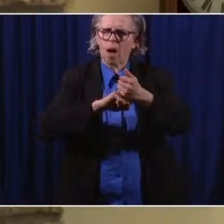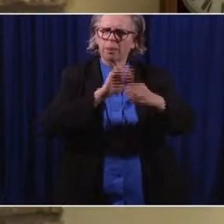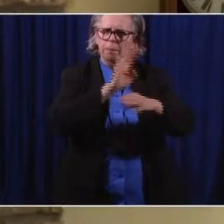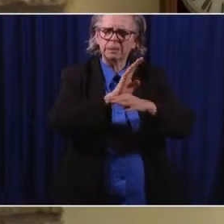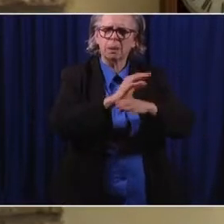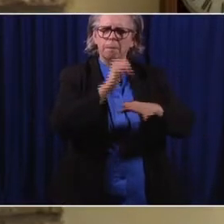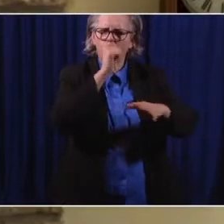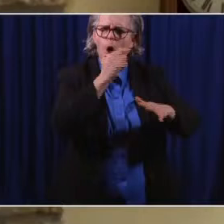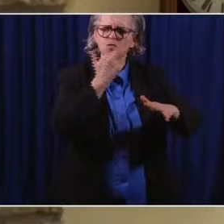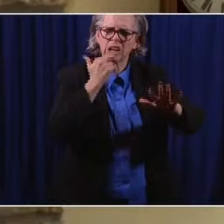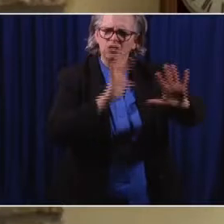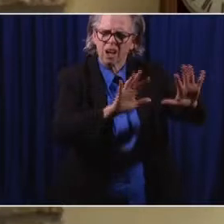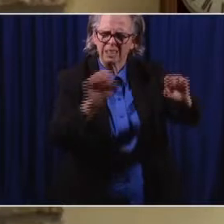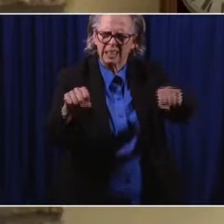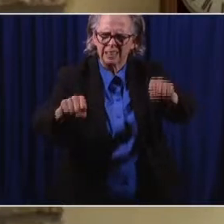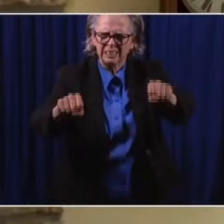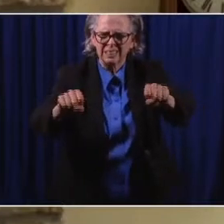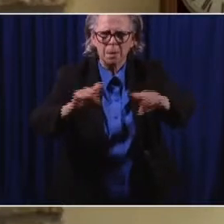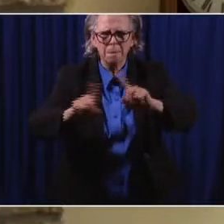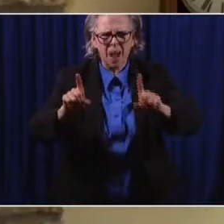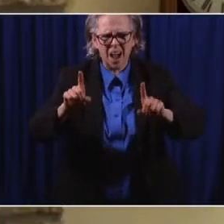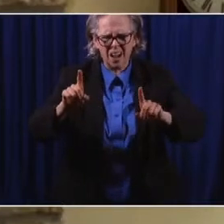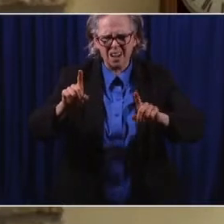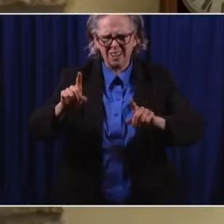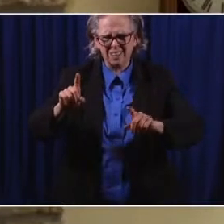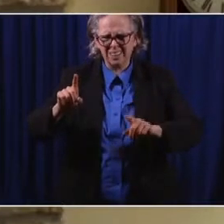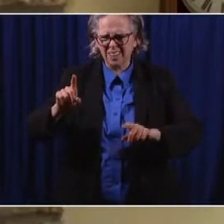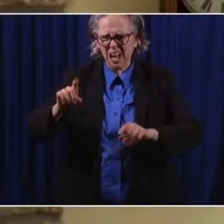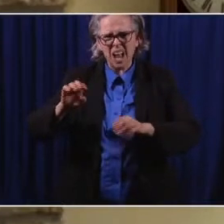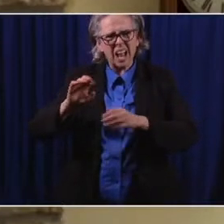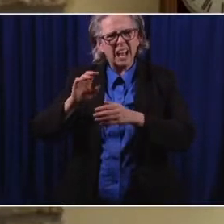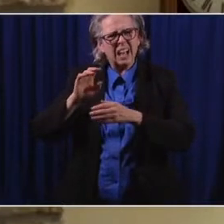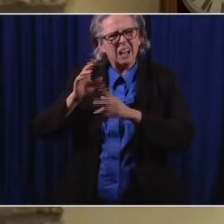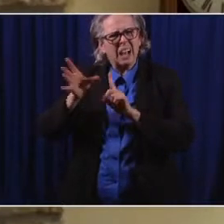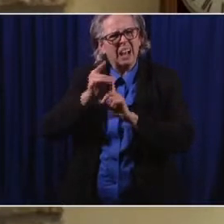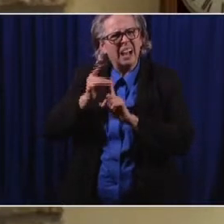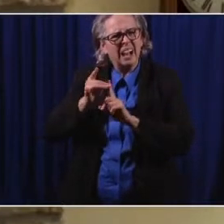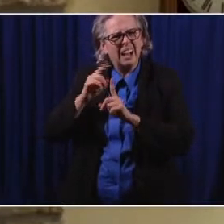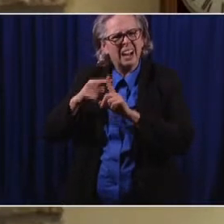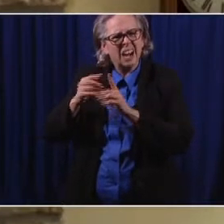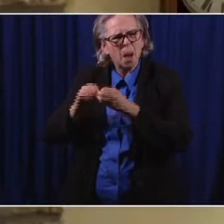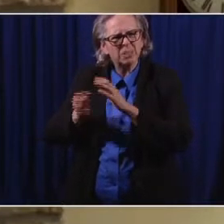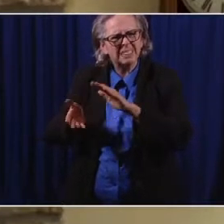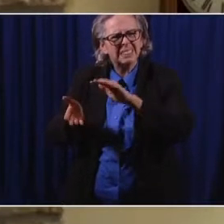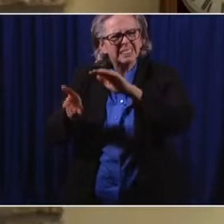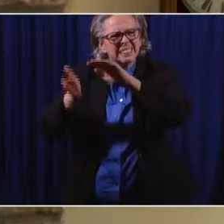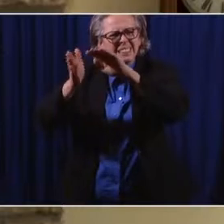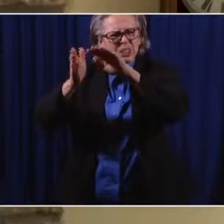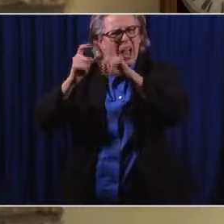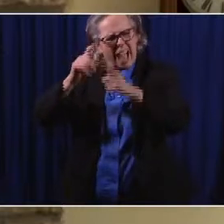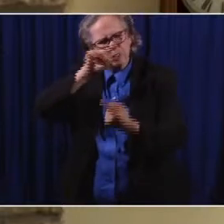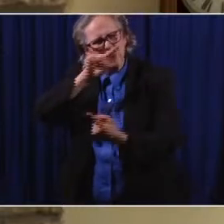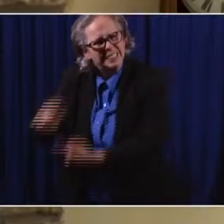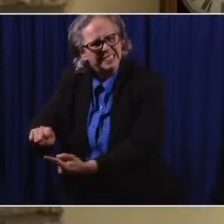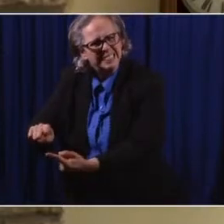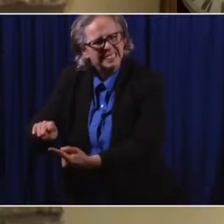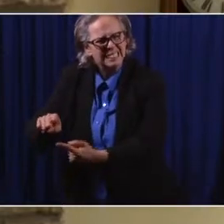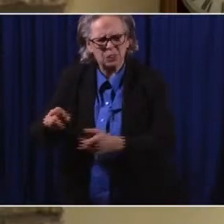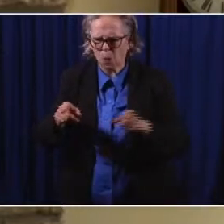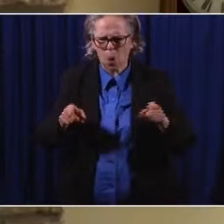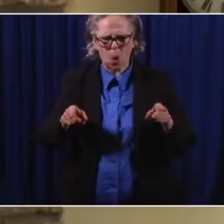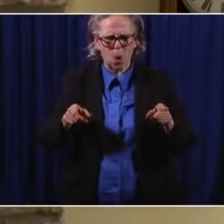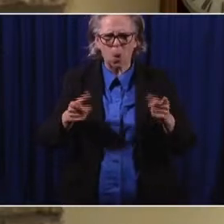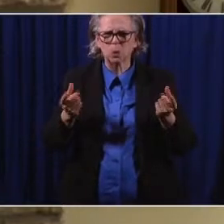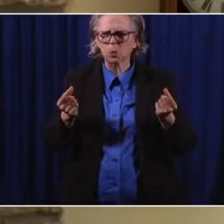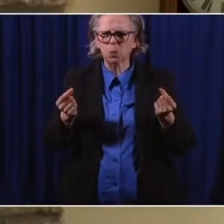we're watching the numbers, watching what's happening, and trying to keep Ohio from spiking up, flaring